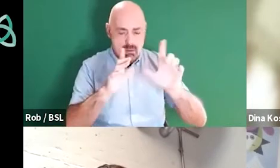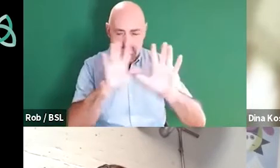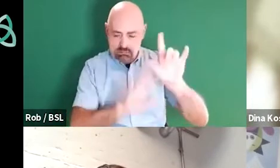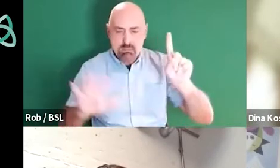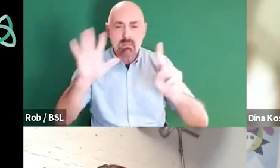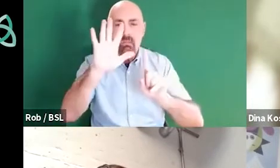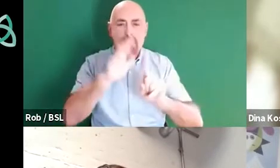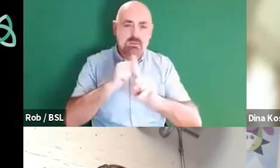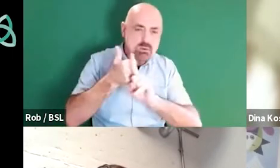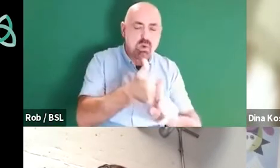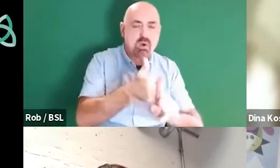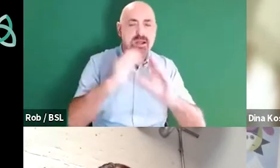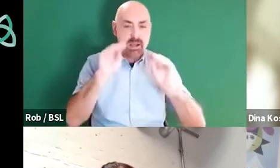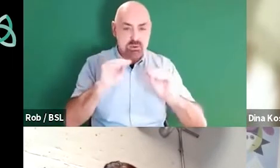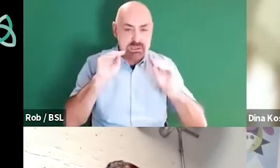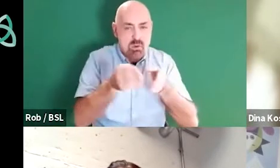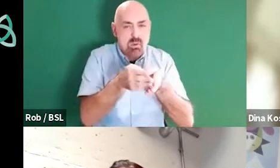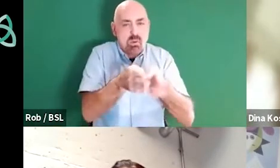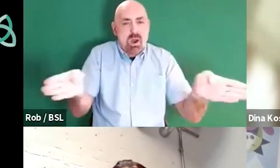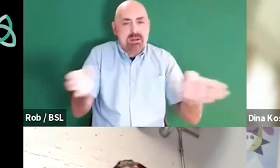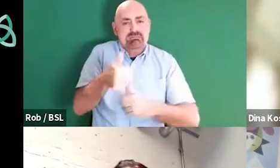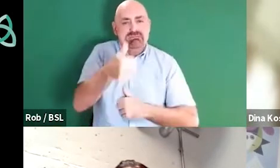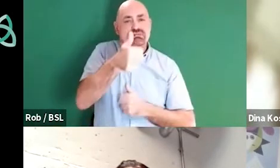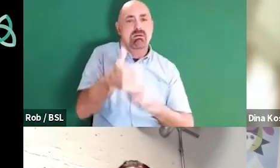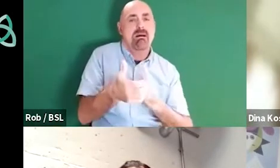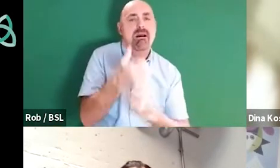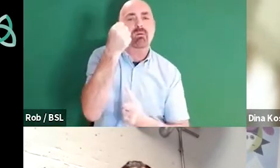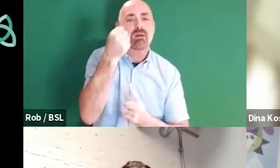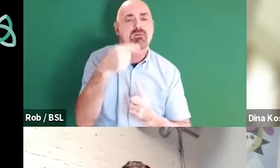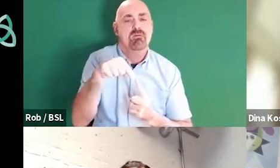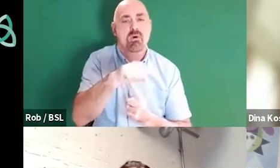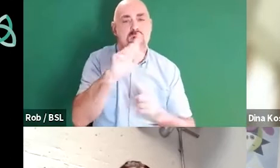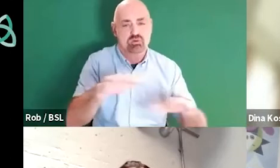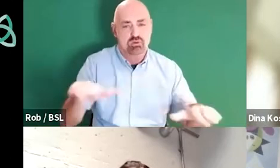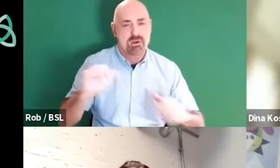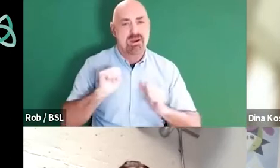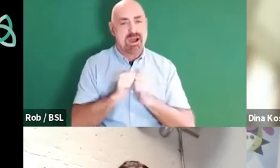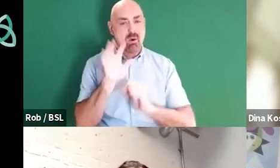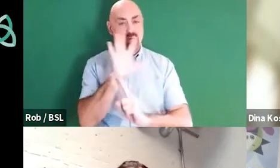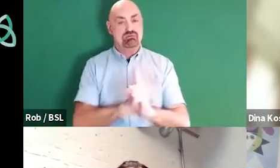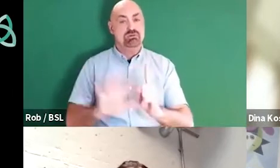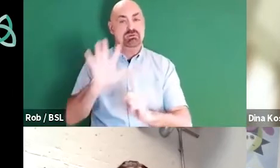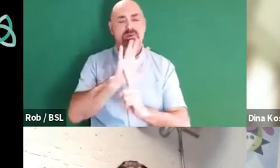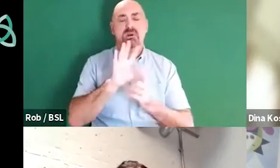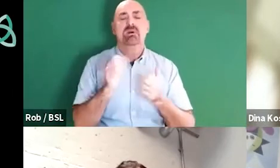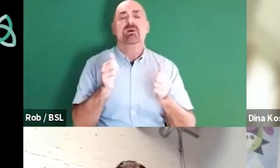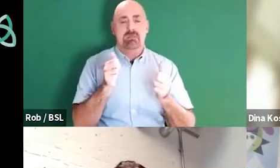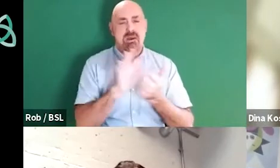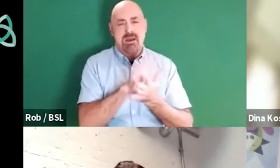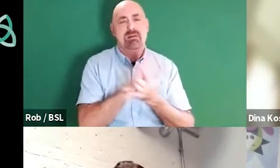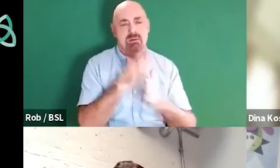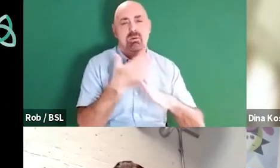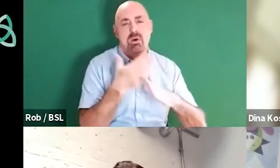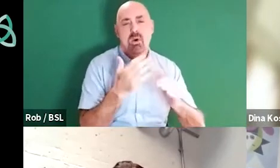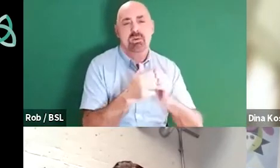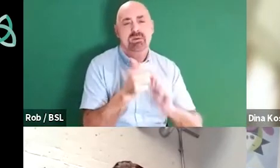the educational and wider outcomes for children and young people across our region. So we're really, really pleased to be able to work with Doncaster